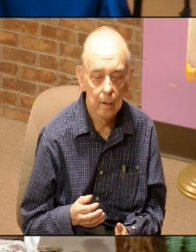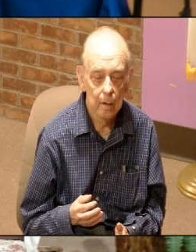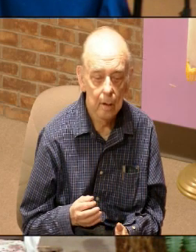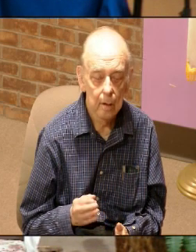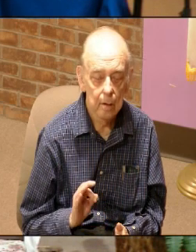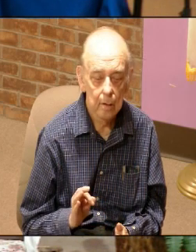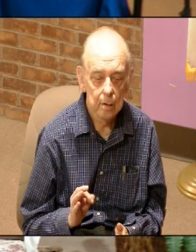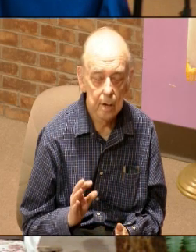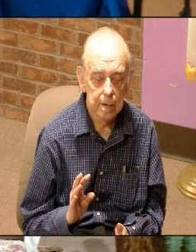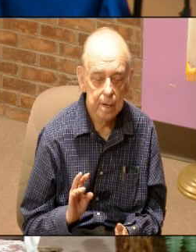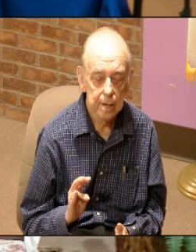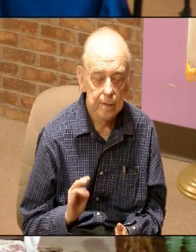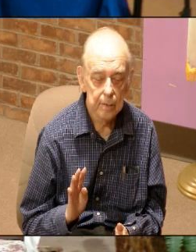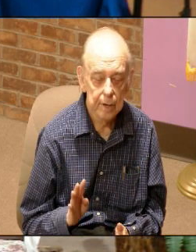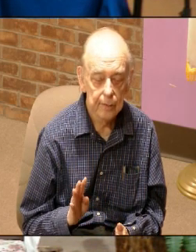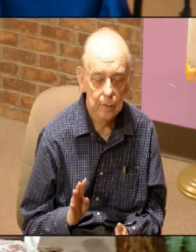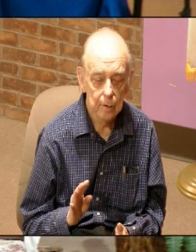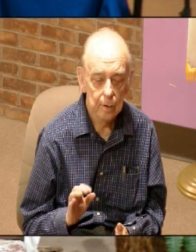1974